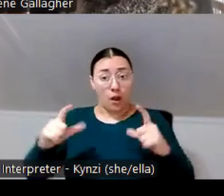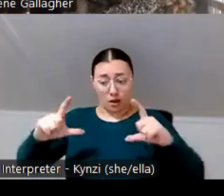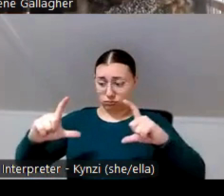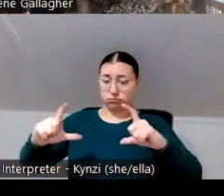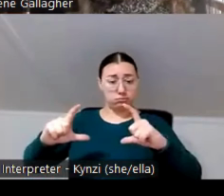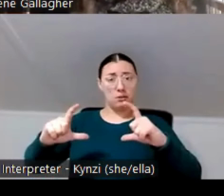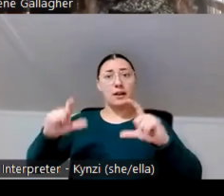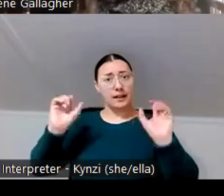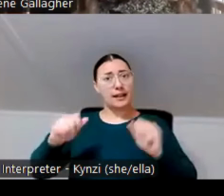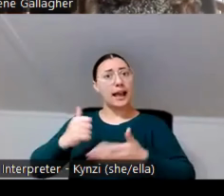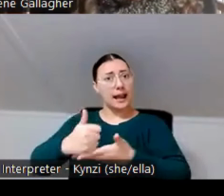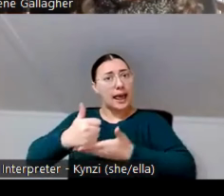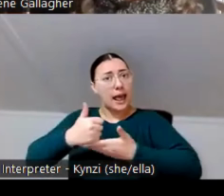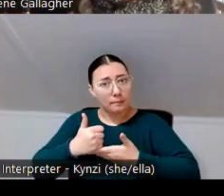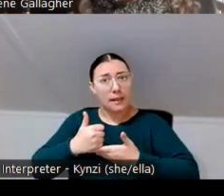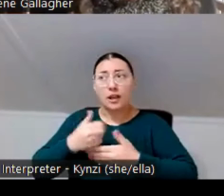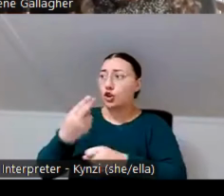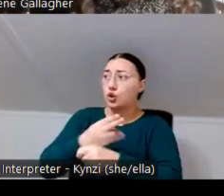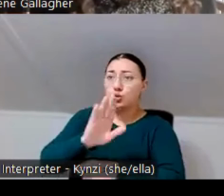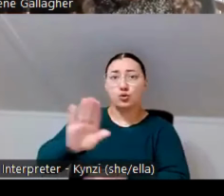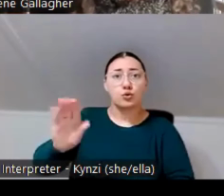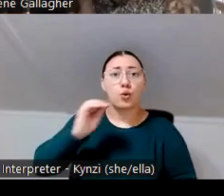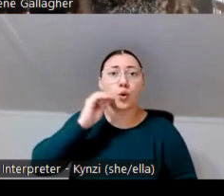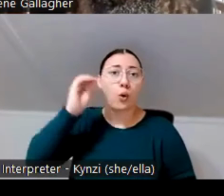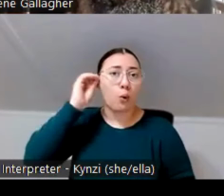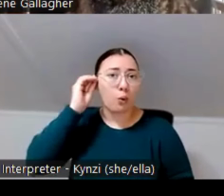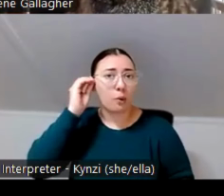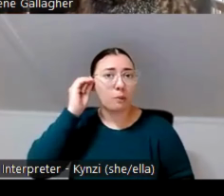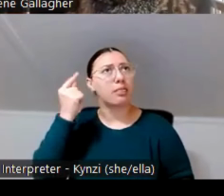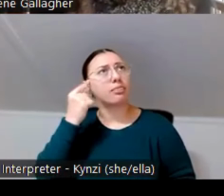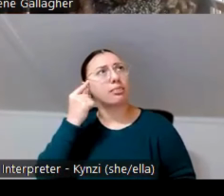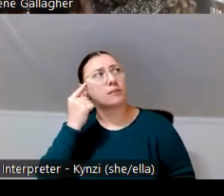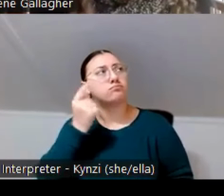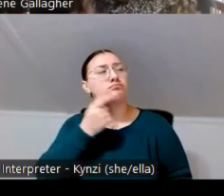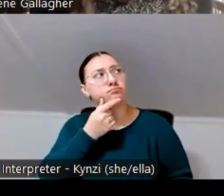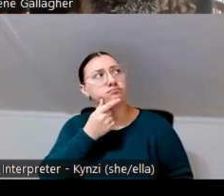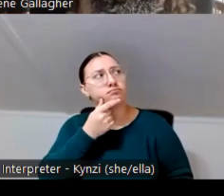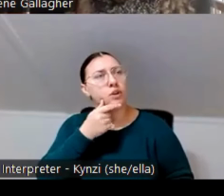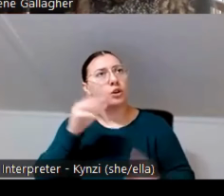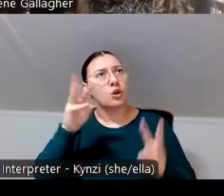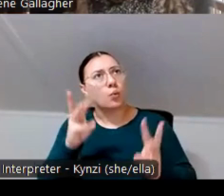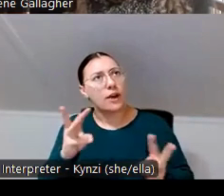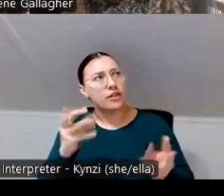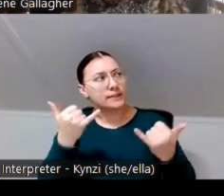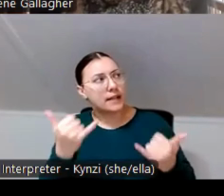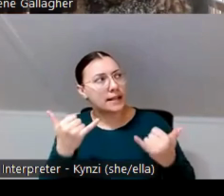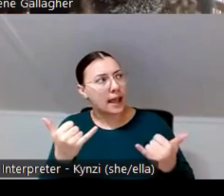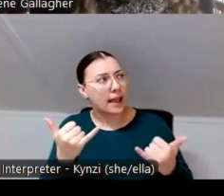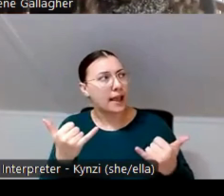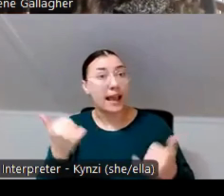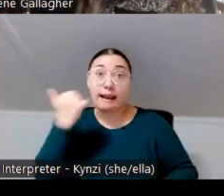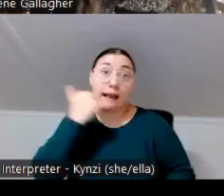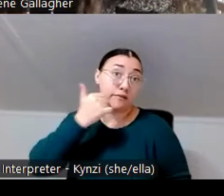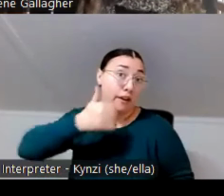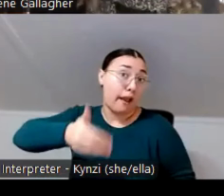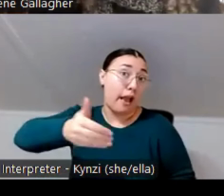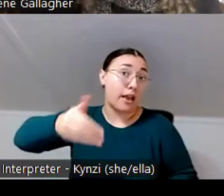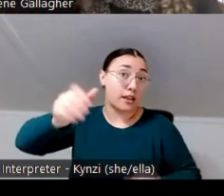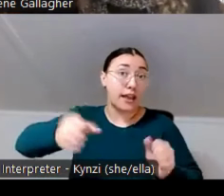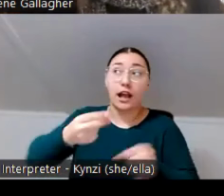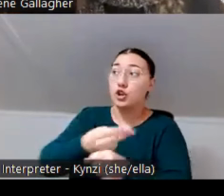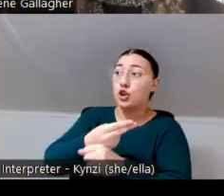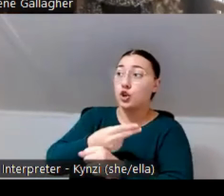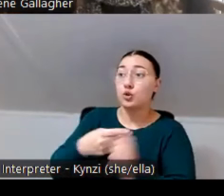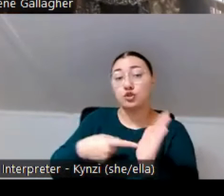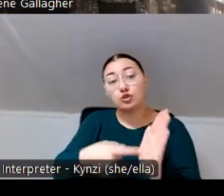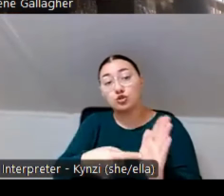at home to think about what the weather is like today and every day if you'd like to. You can turn